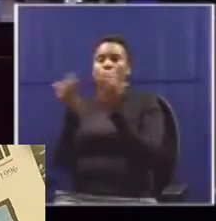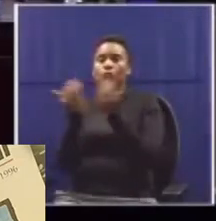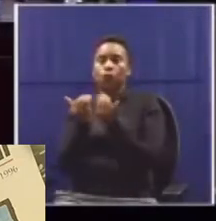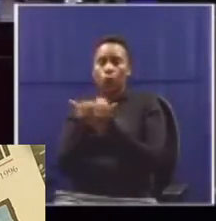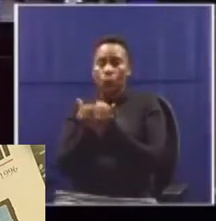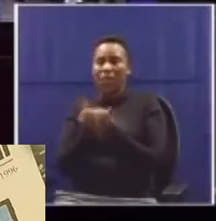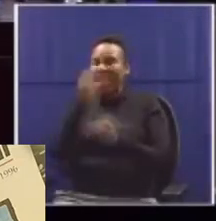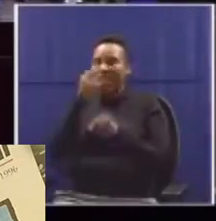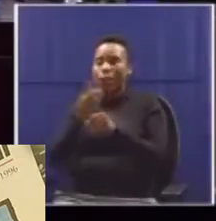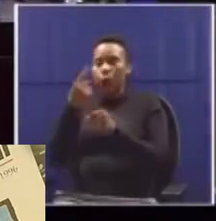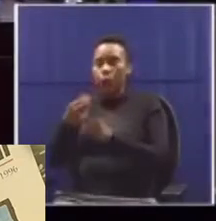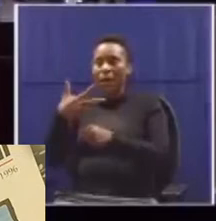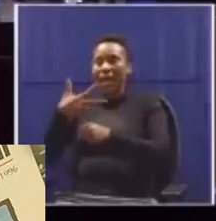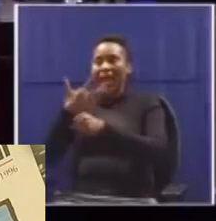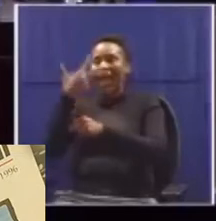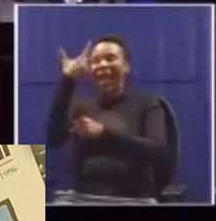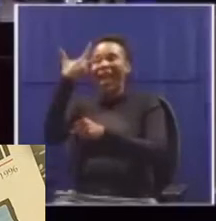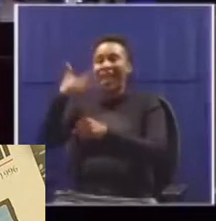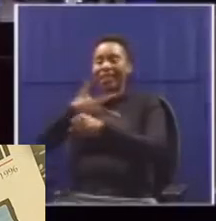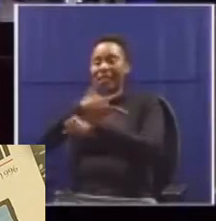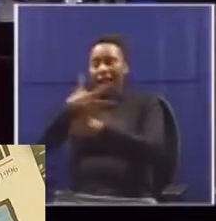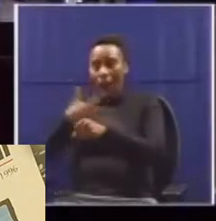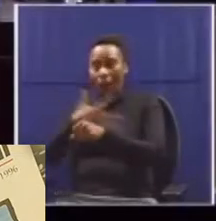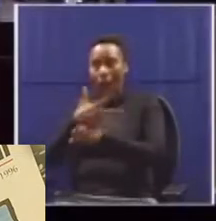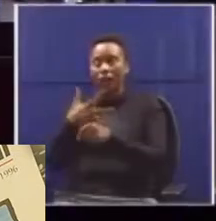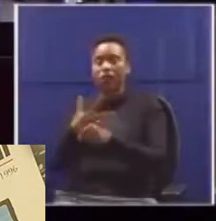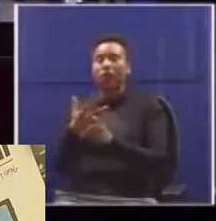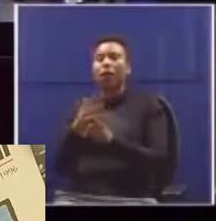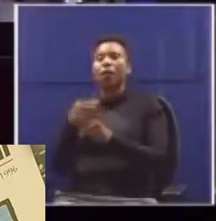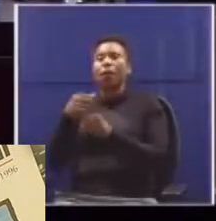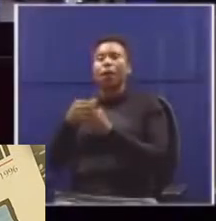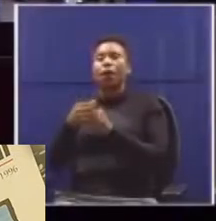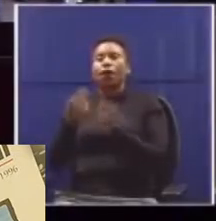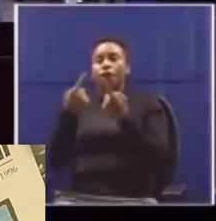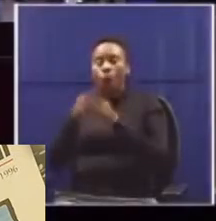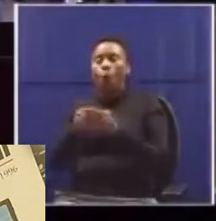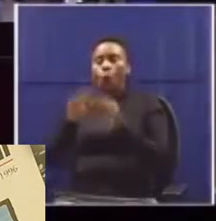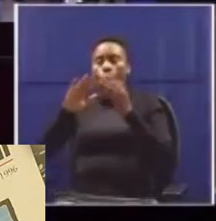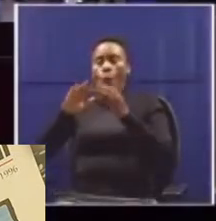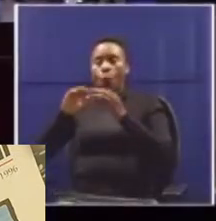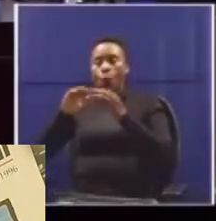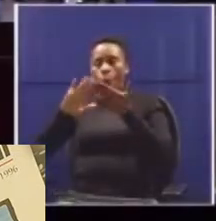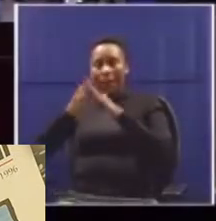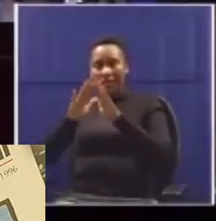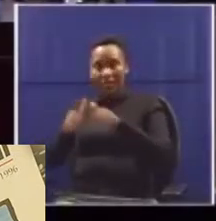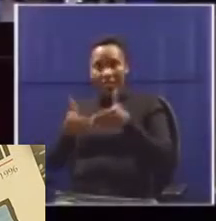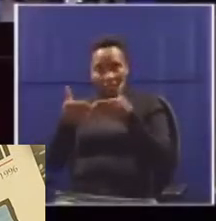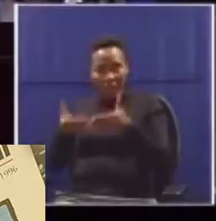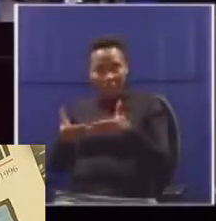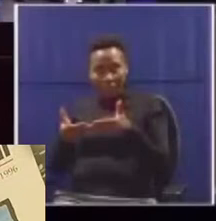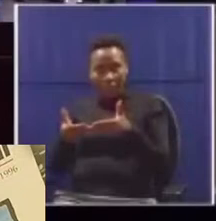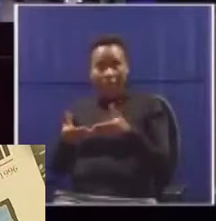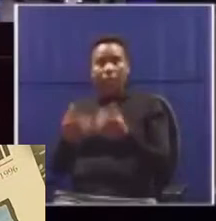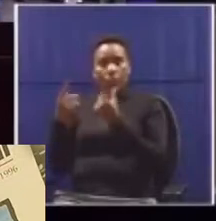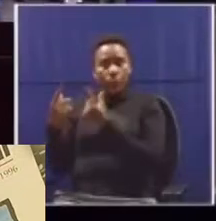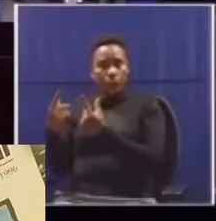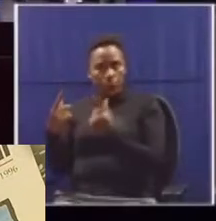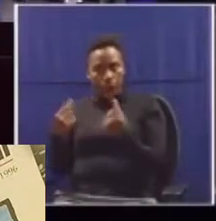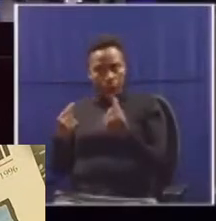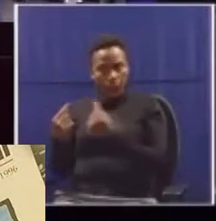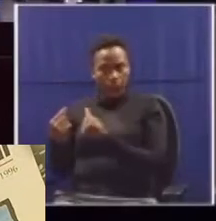eight hours per annum for community service and by practicing legal